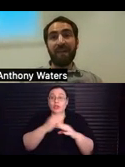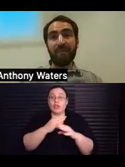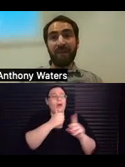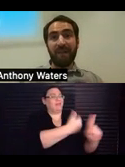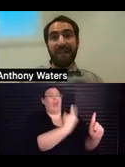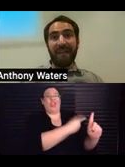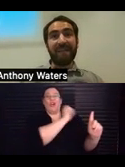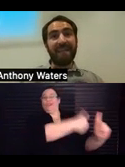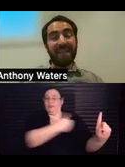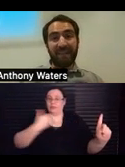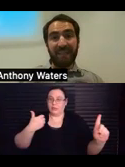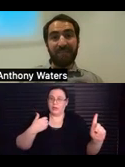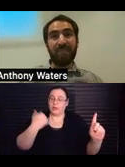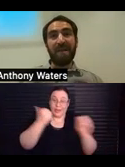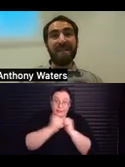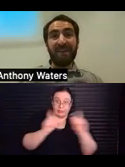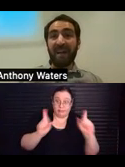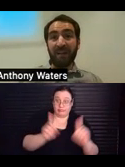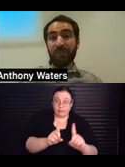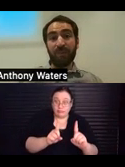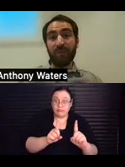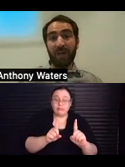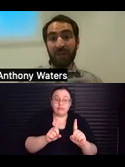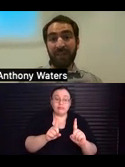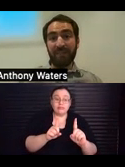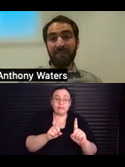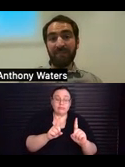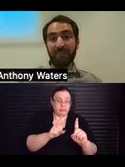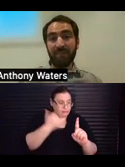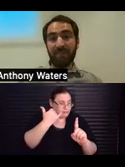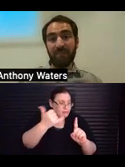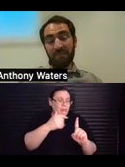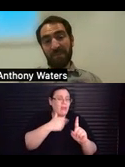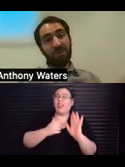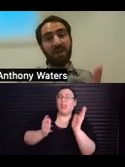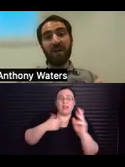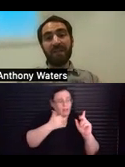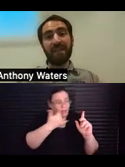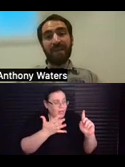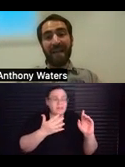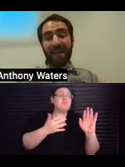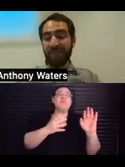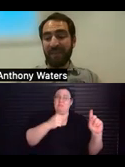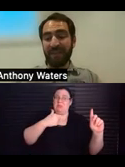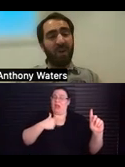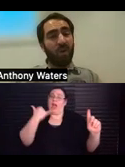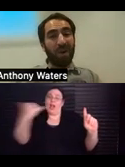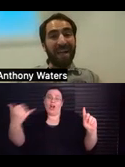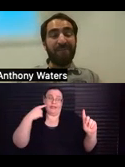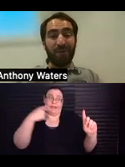with them and maybe they're not comfortable calling, maybe you can call on their behalf,